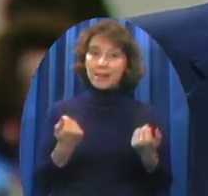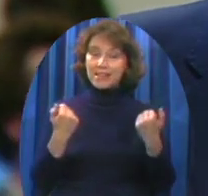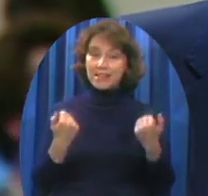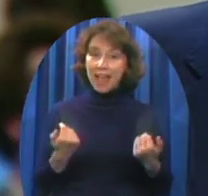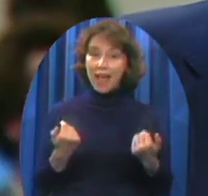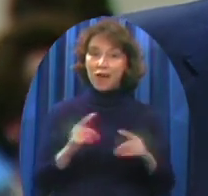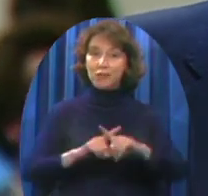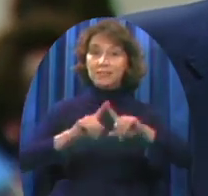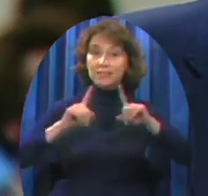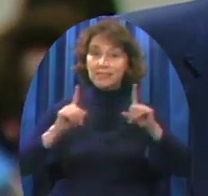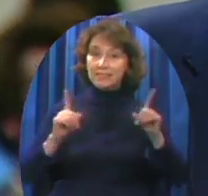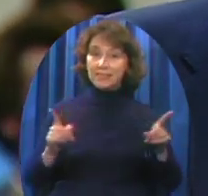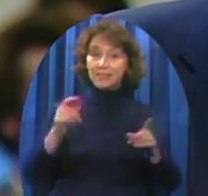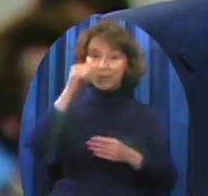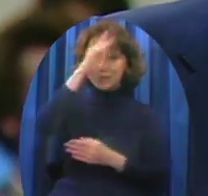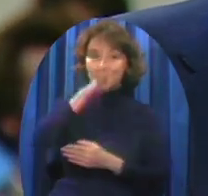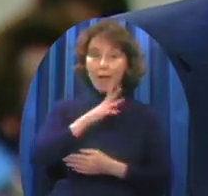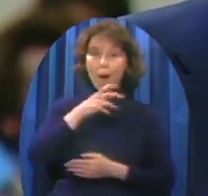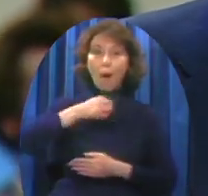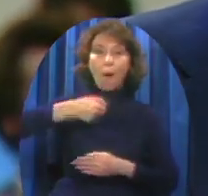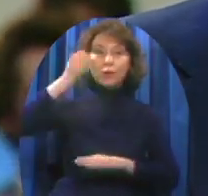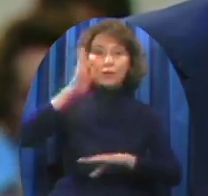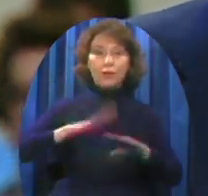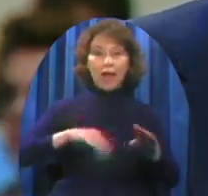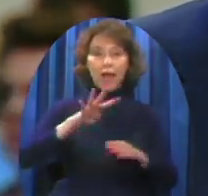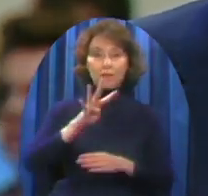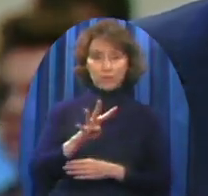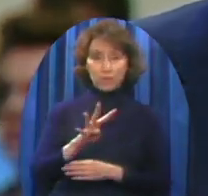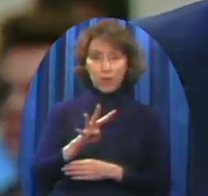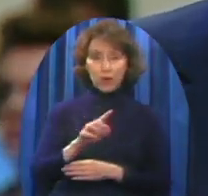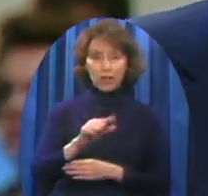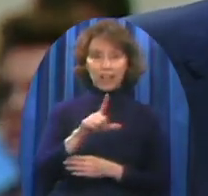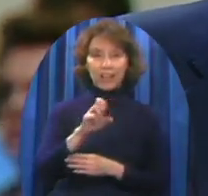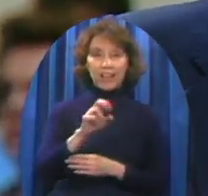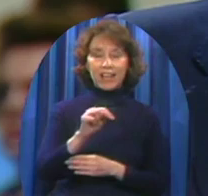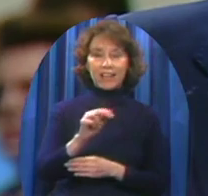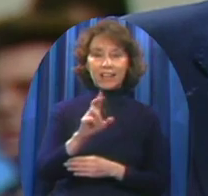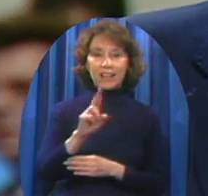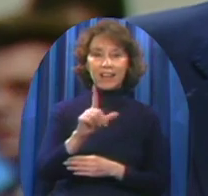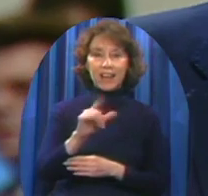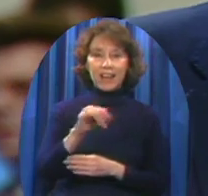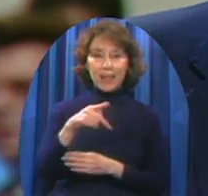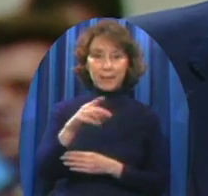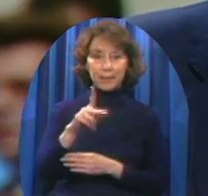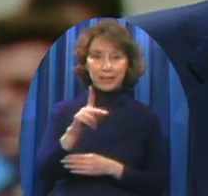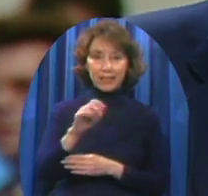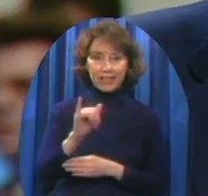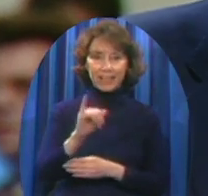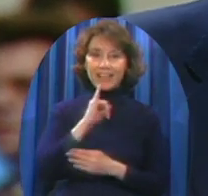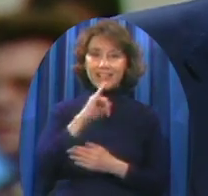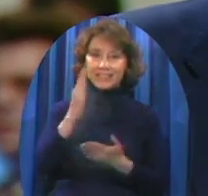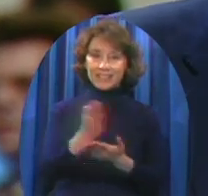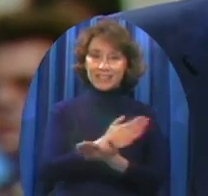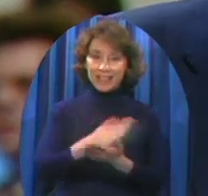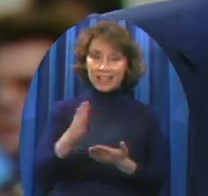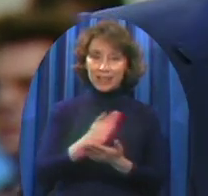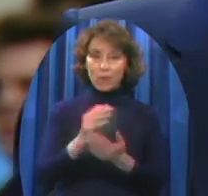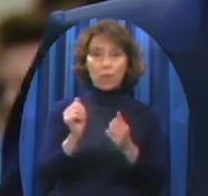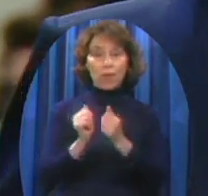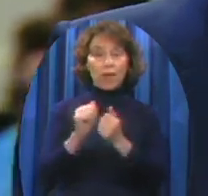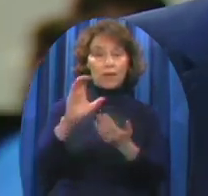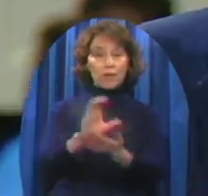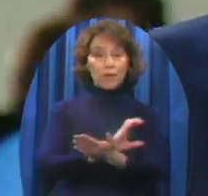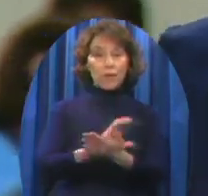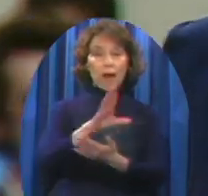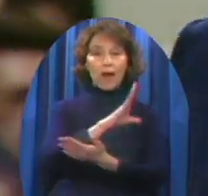going to sing it today, along with the concert choir from Liberty Baptist College, parts of it, and the